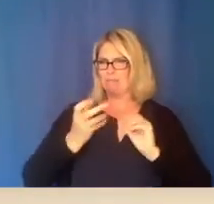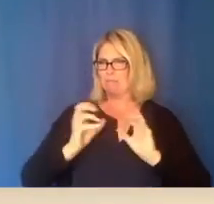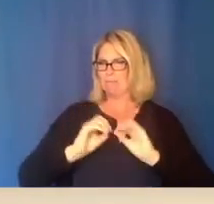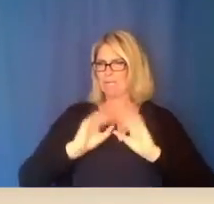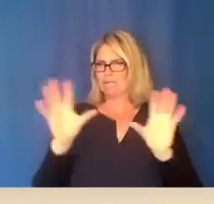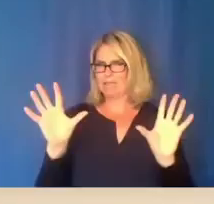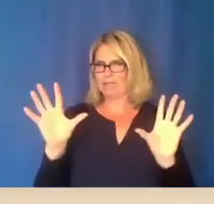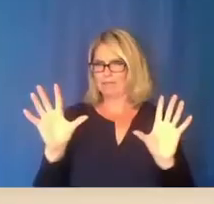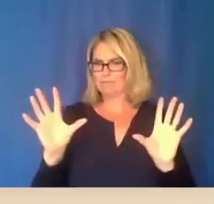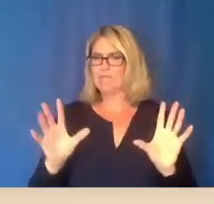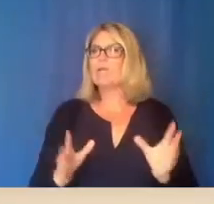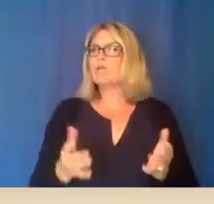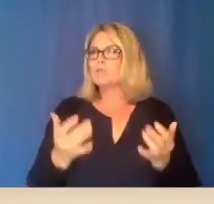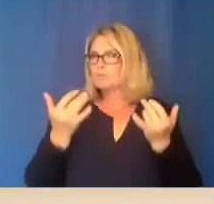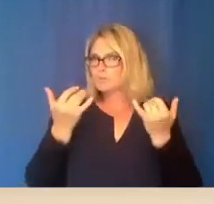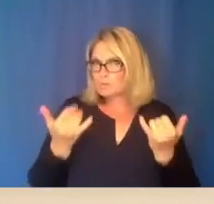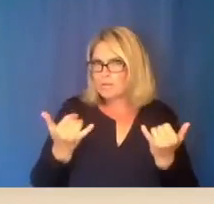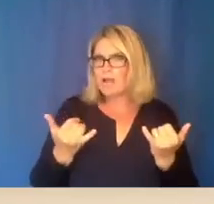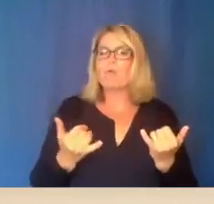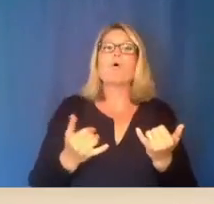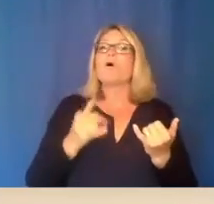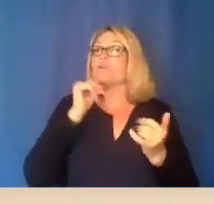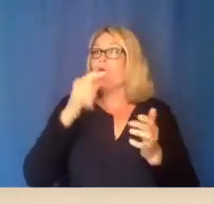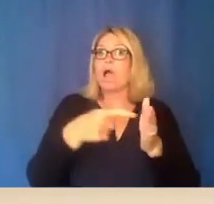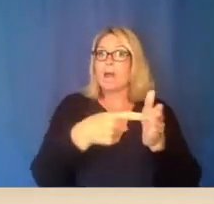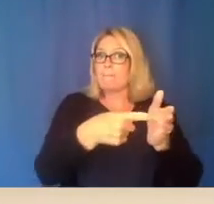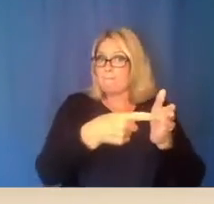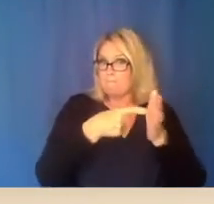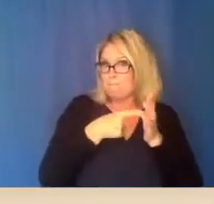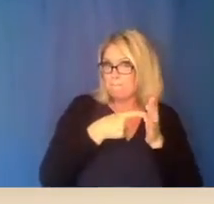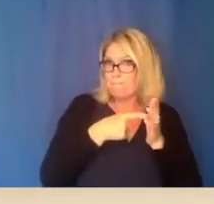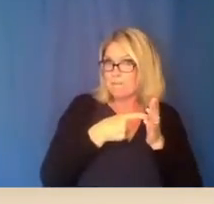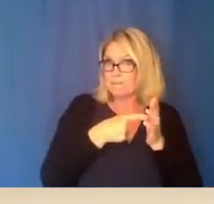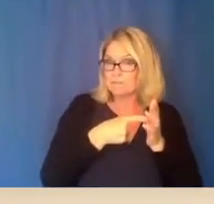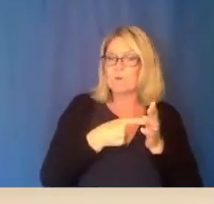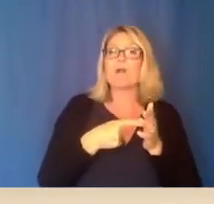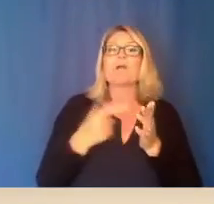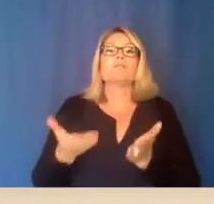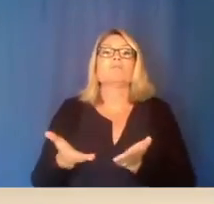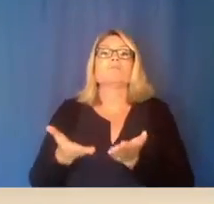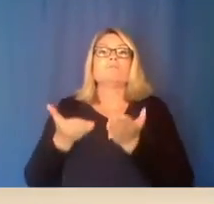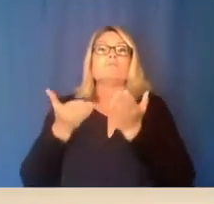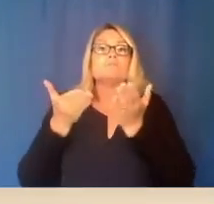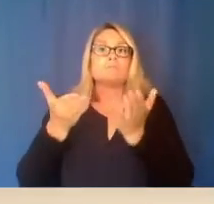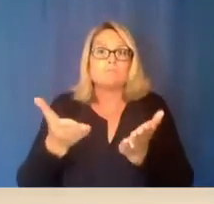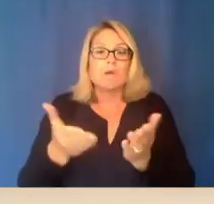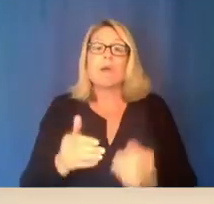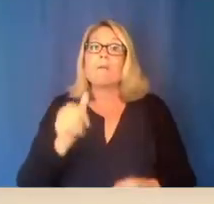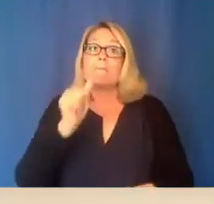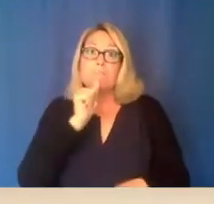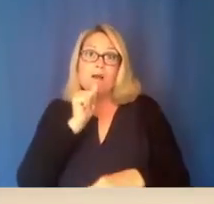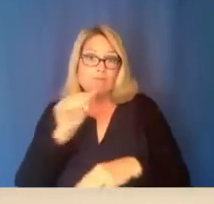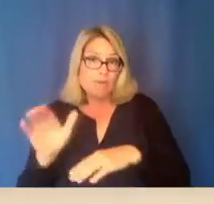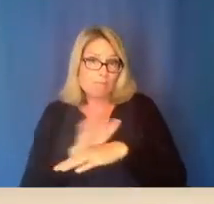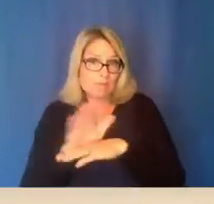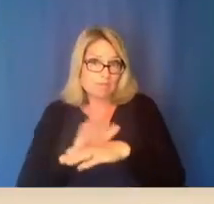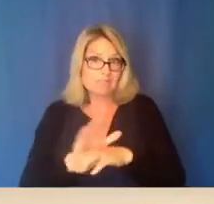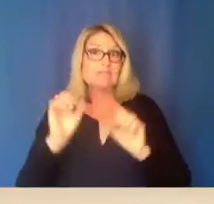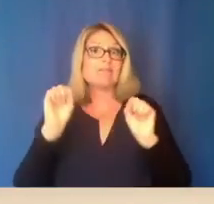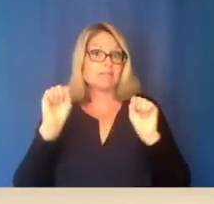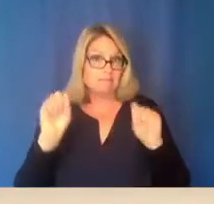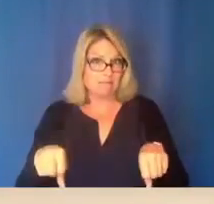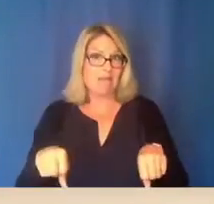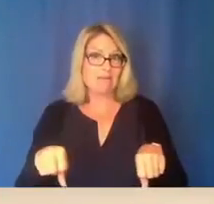it is now discretionary. It's no longer a public health order. private businesses can exceed